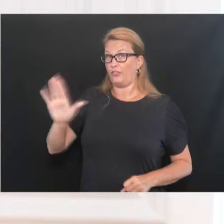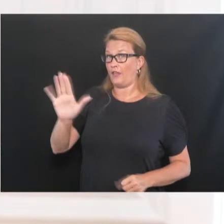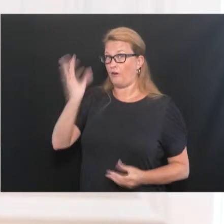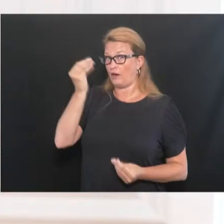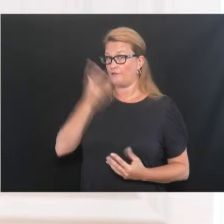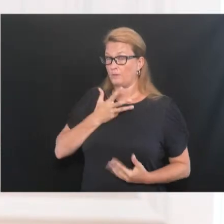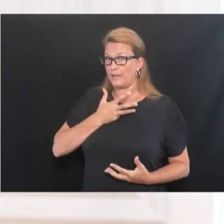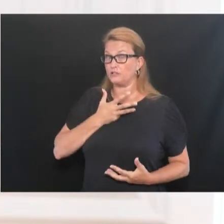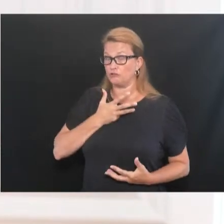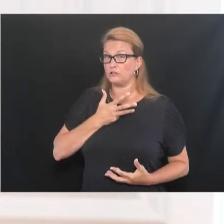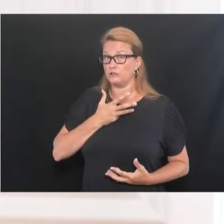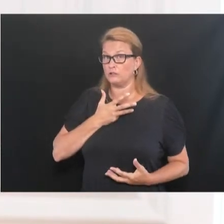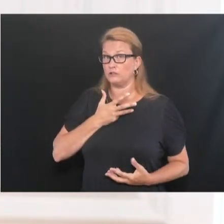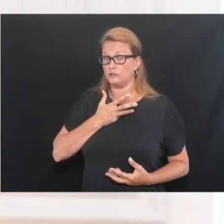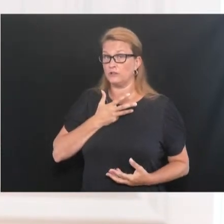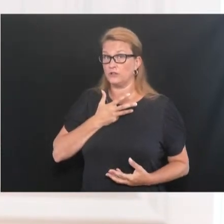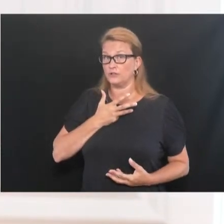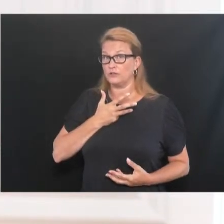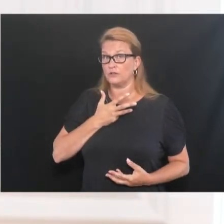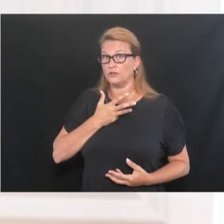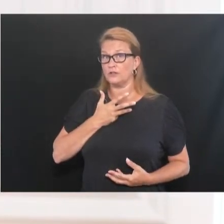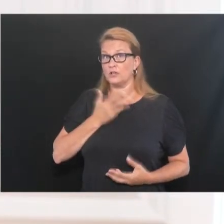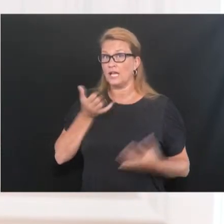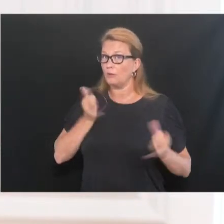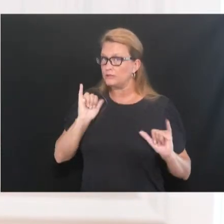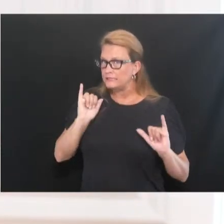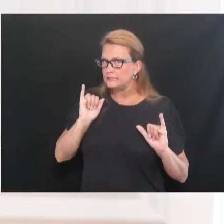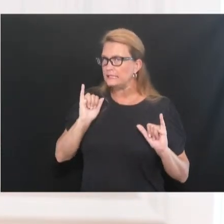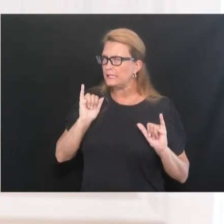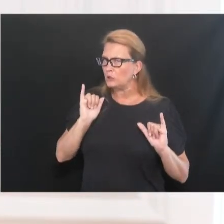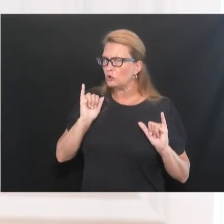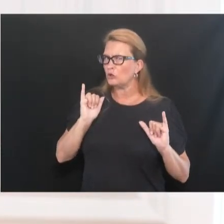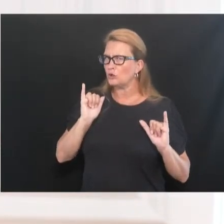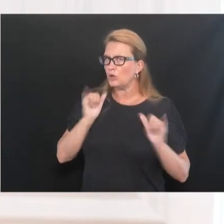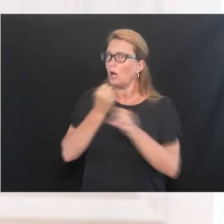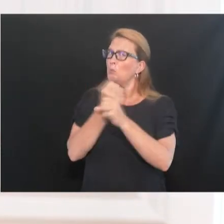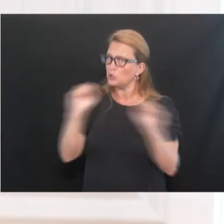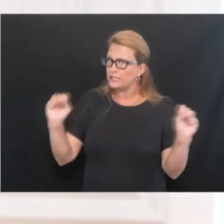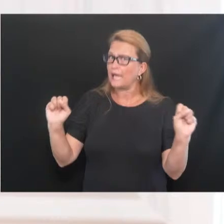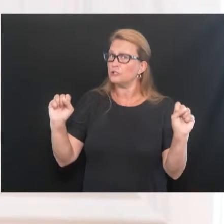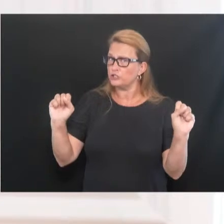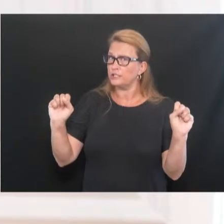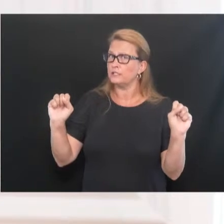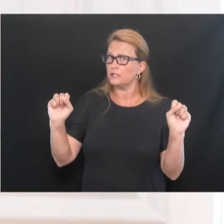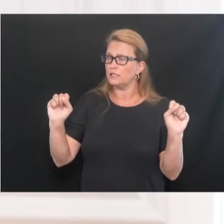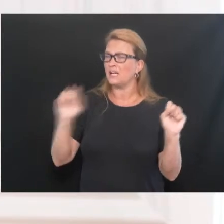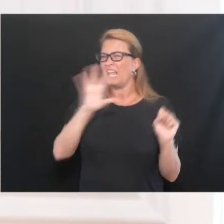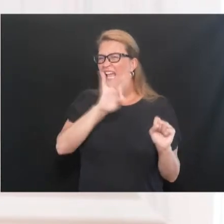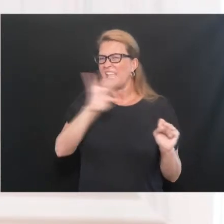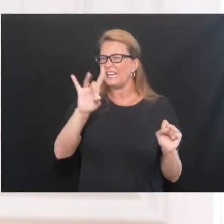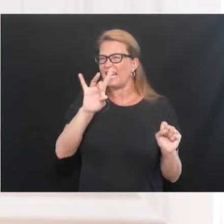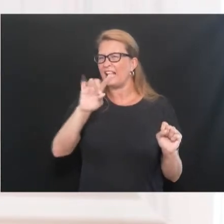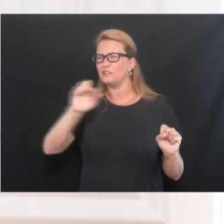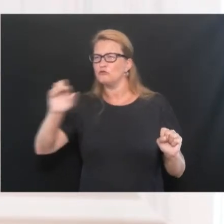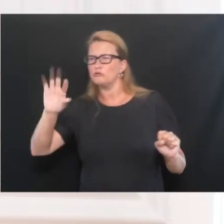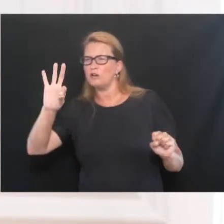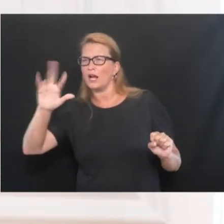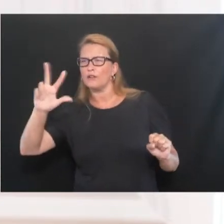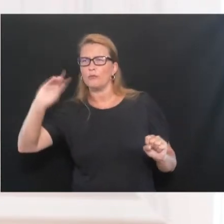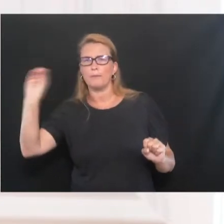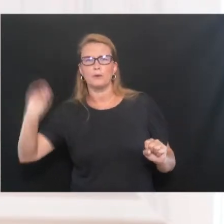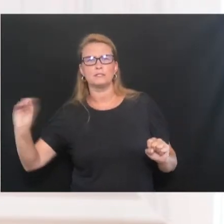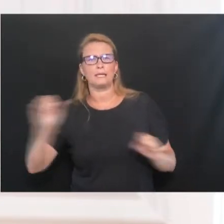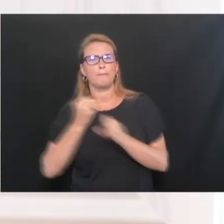is that they found that there was still substantial protection, like I said, 88 to 93%